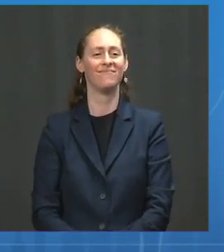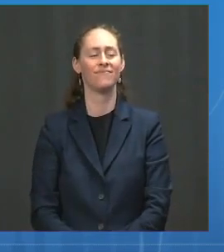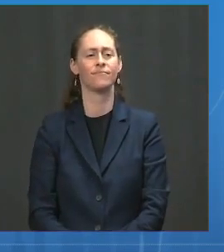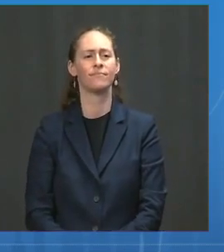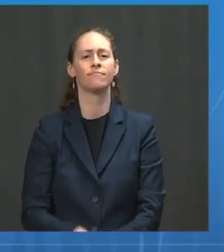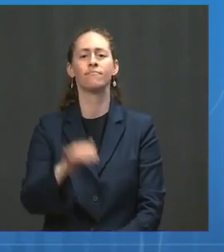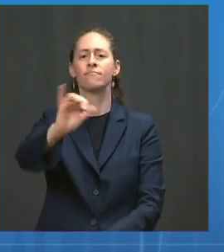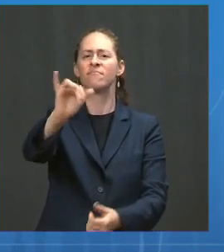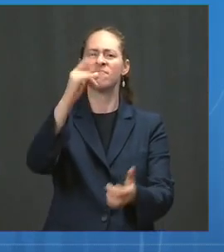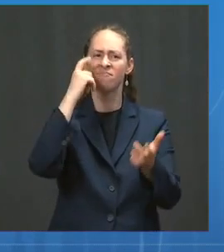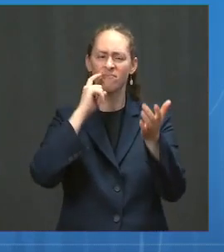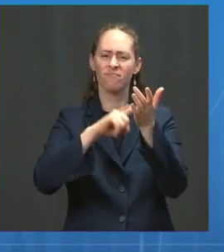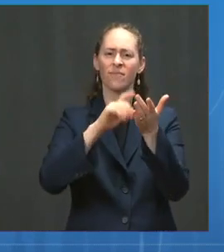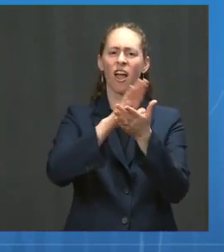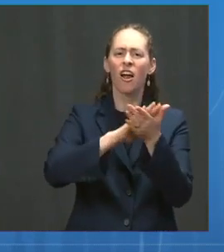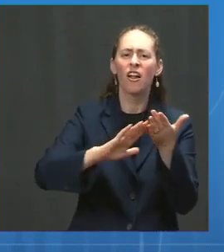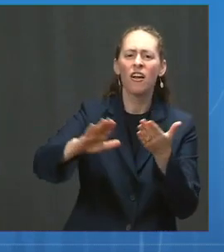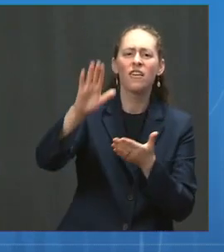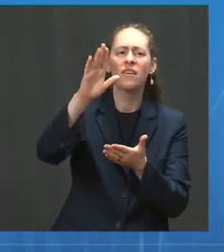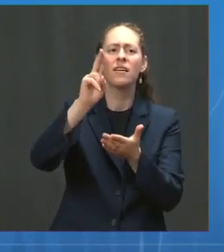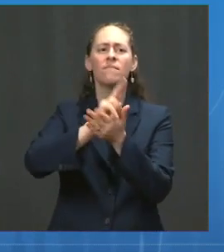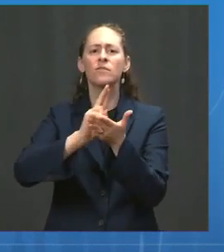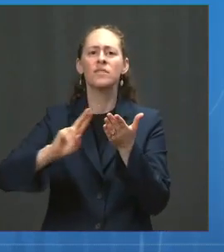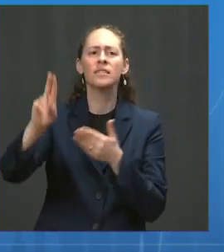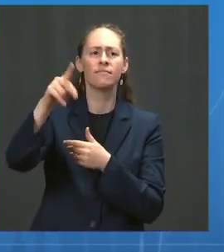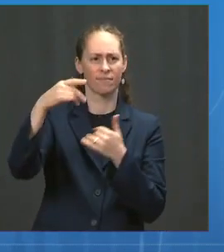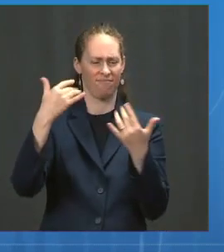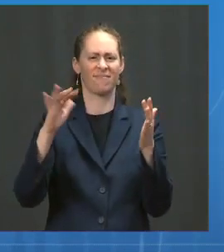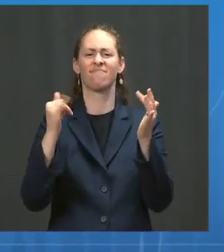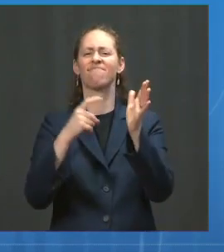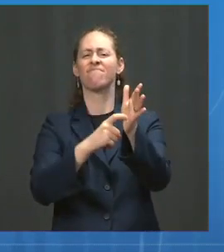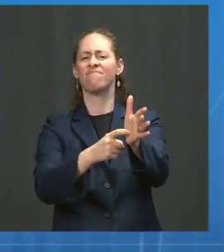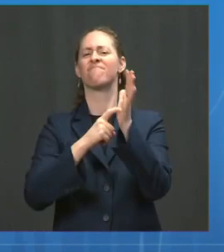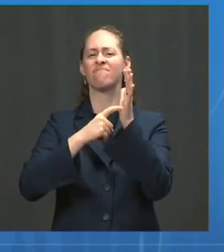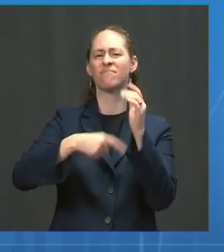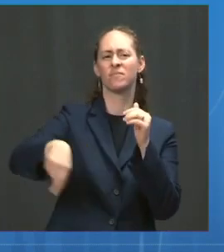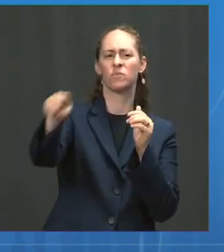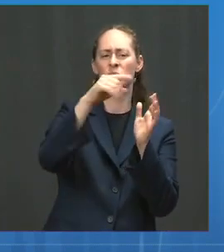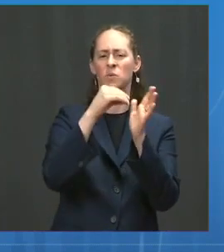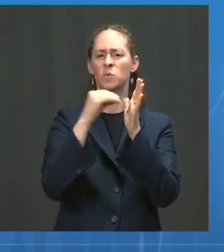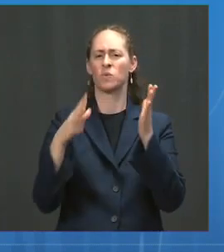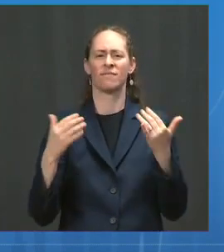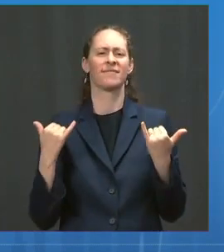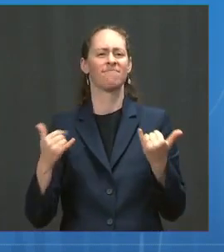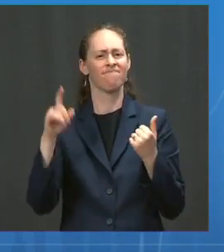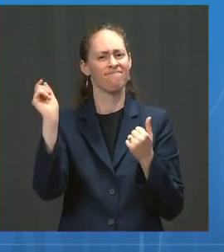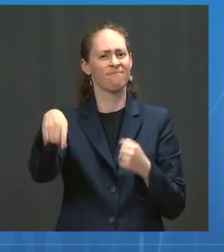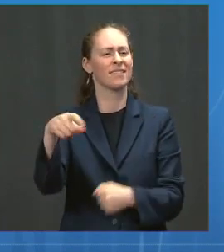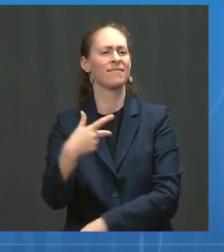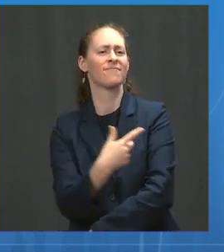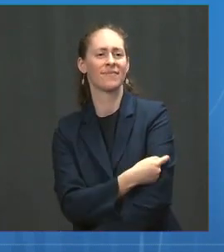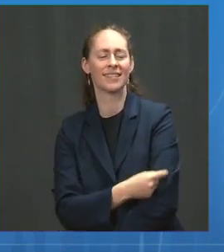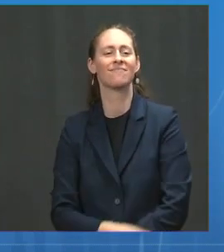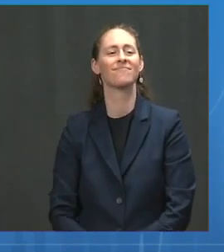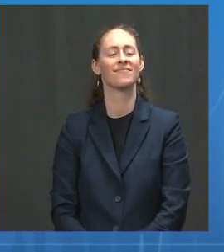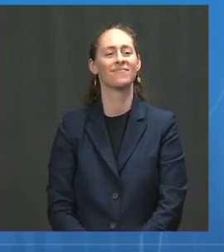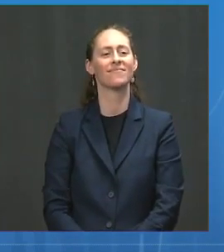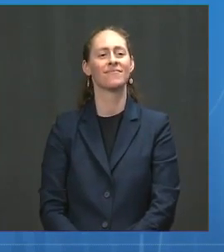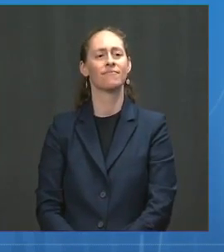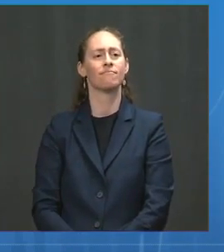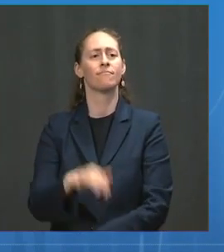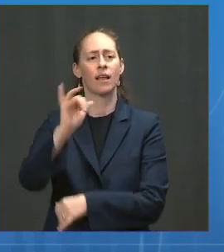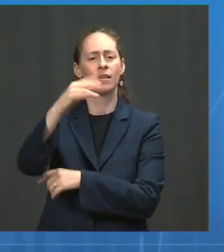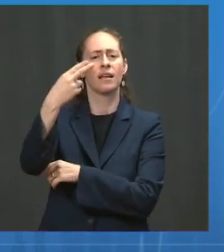vaccinated. And yesterday, leaders of America's historically Black medical schools decided to mandate